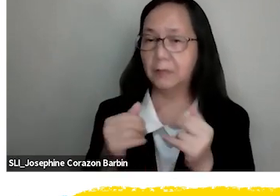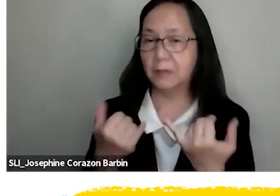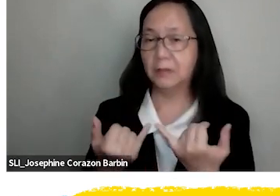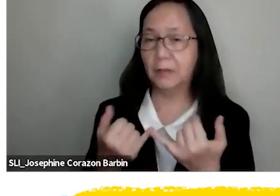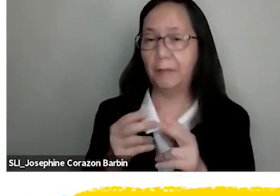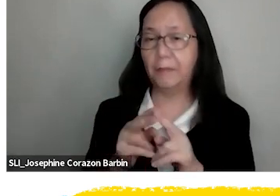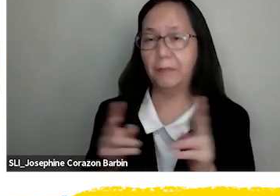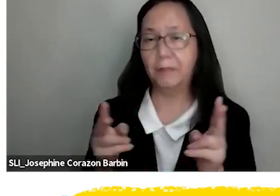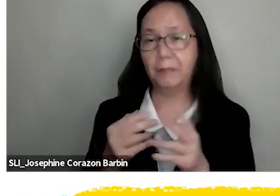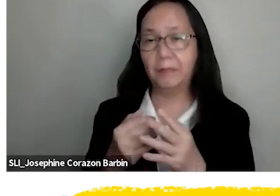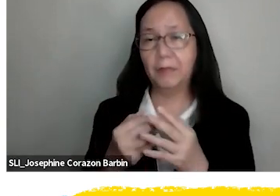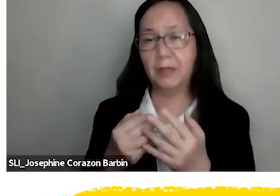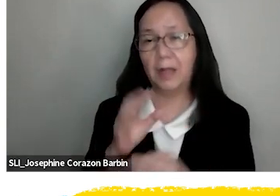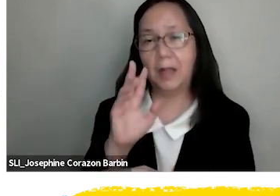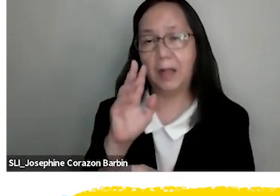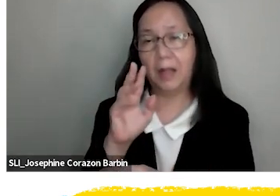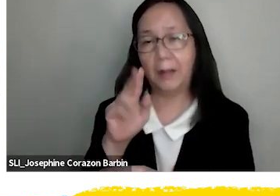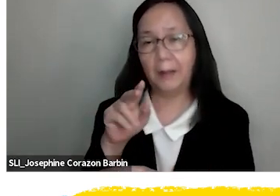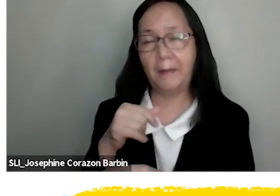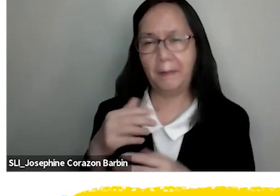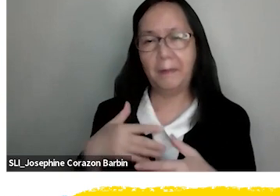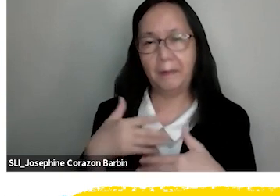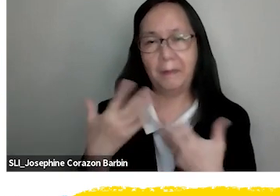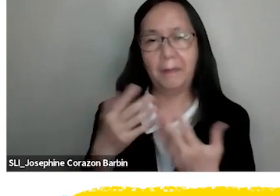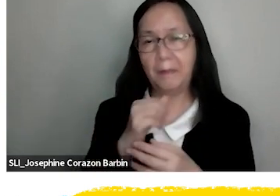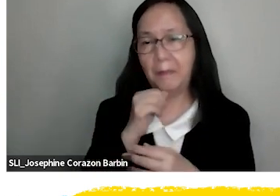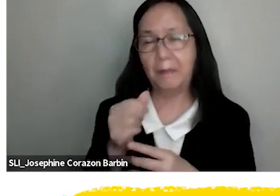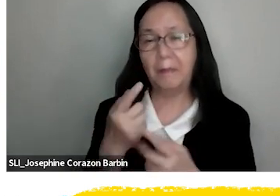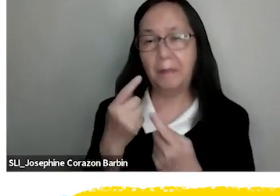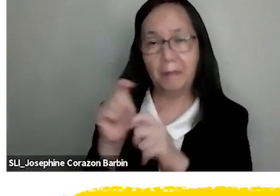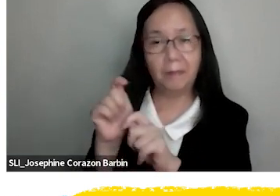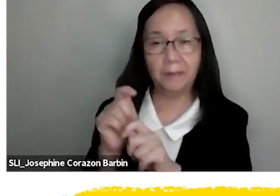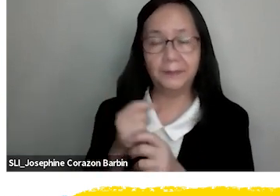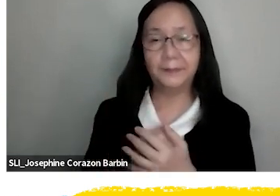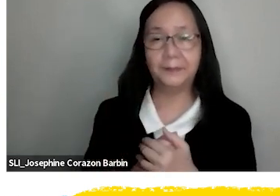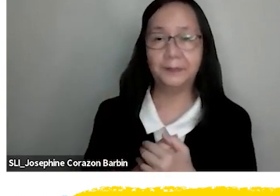very upset that they are not trusted.